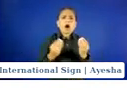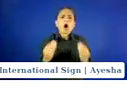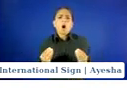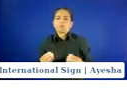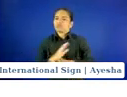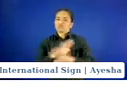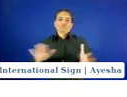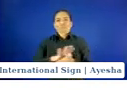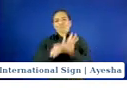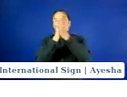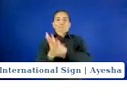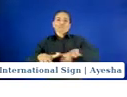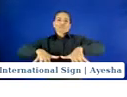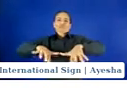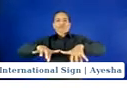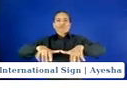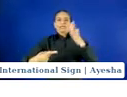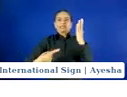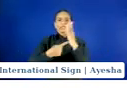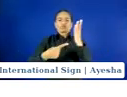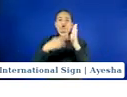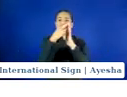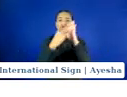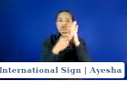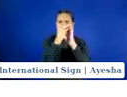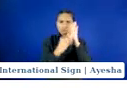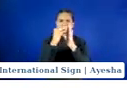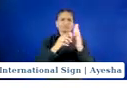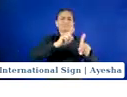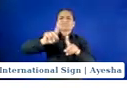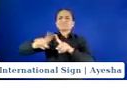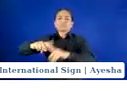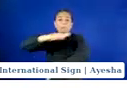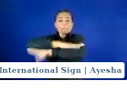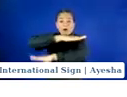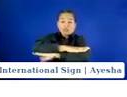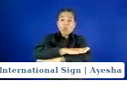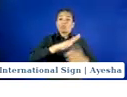the various schools, the various places in the